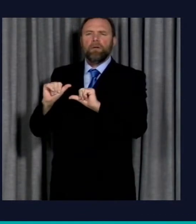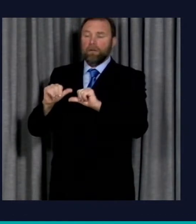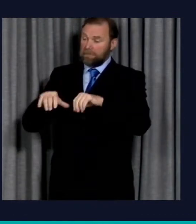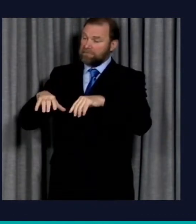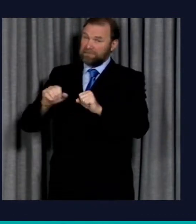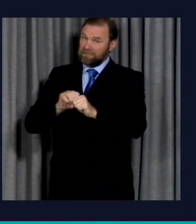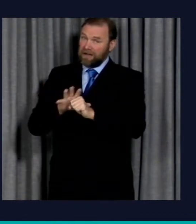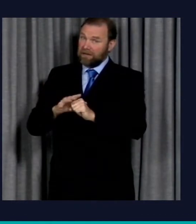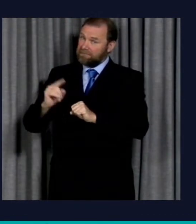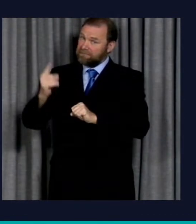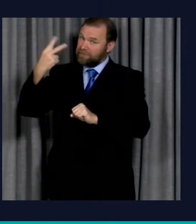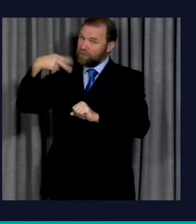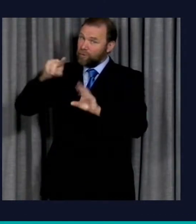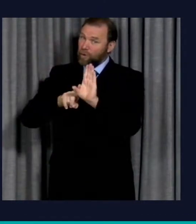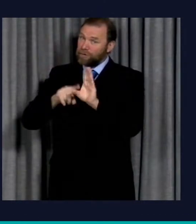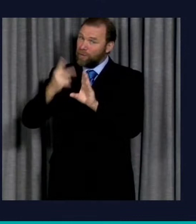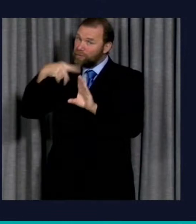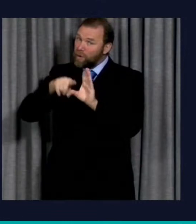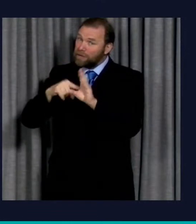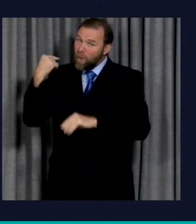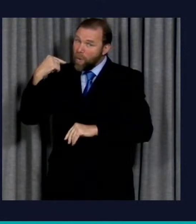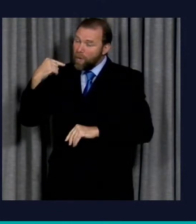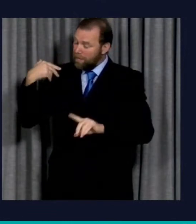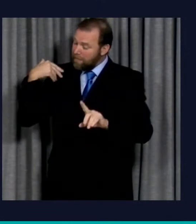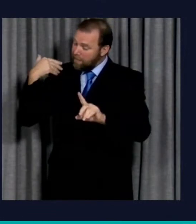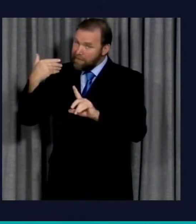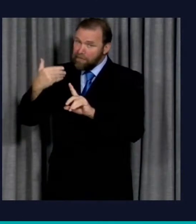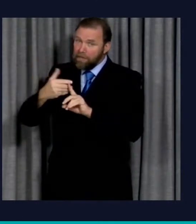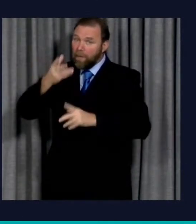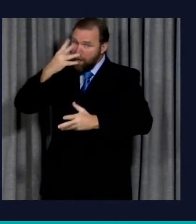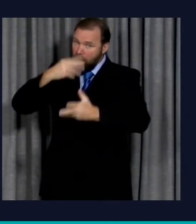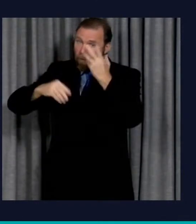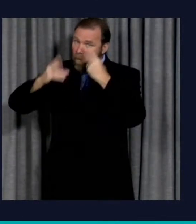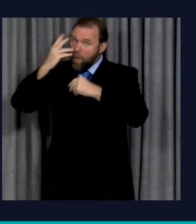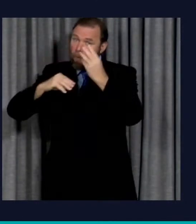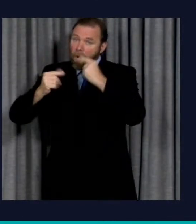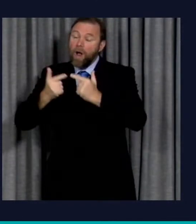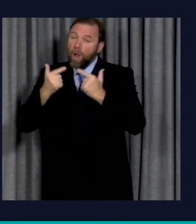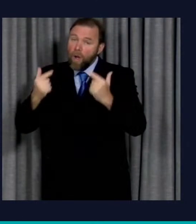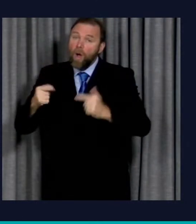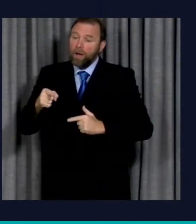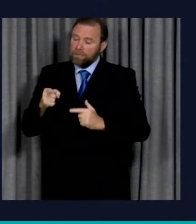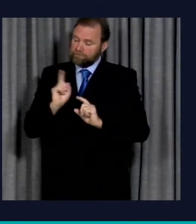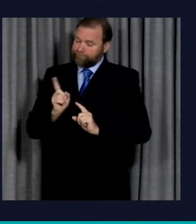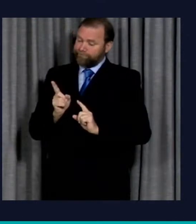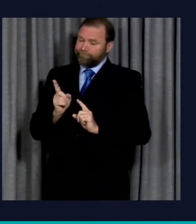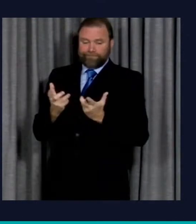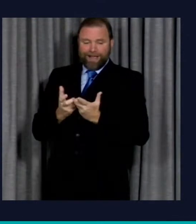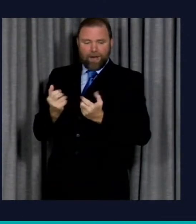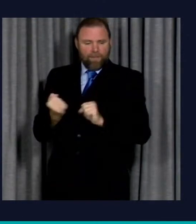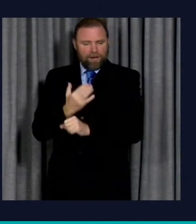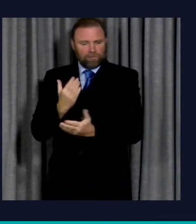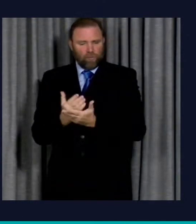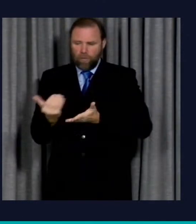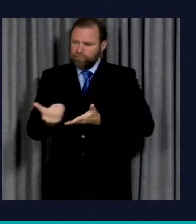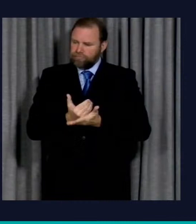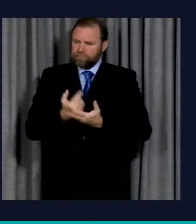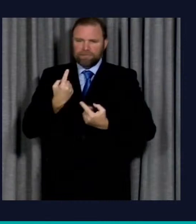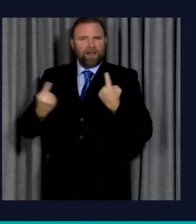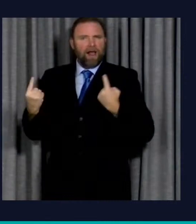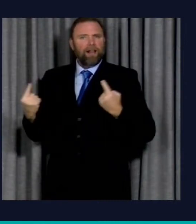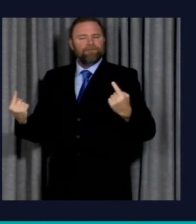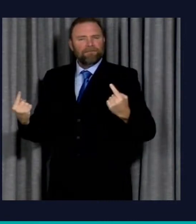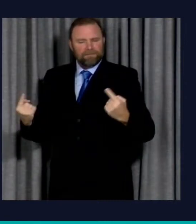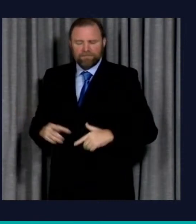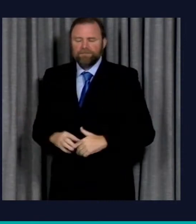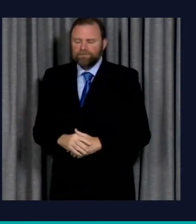pandemic began, we have all learned a great deal about how we can best protect ourselves